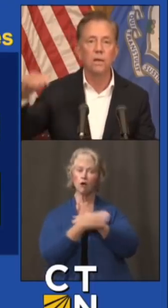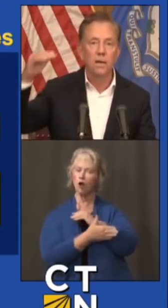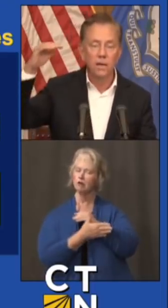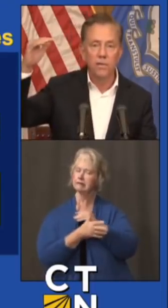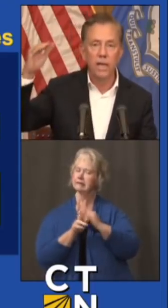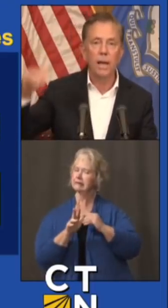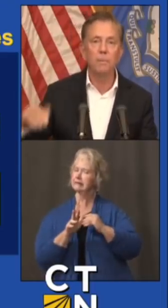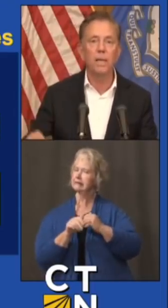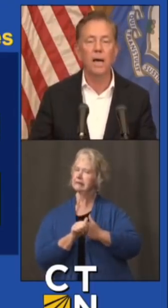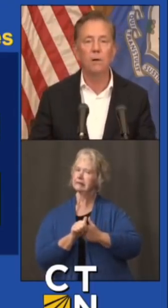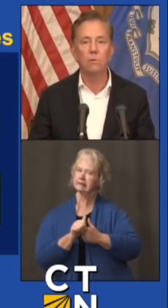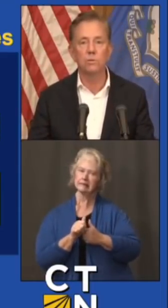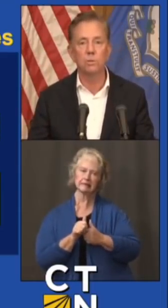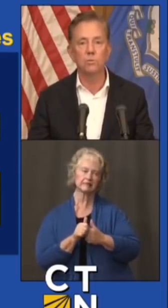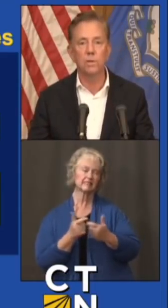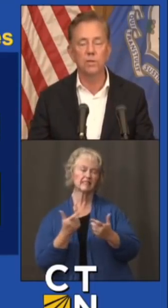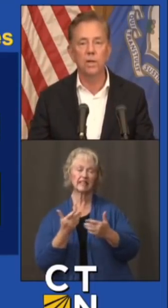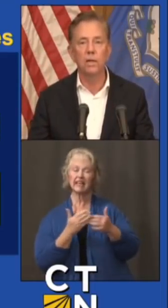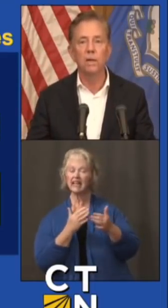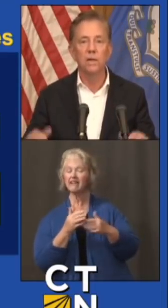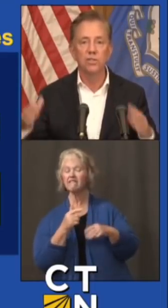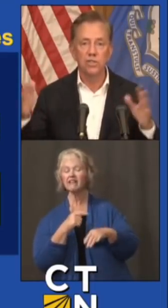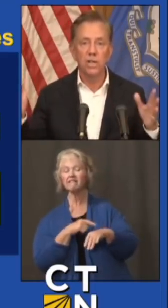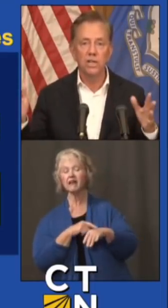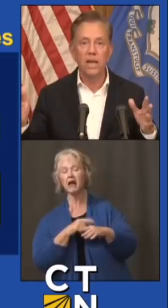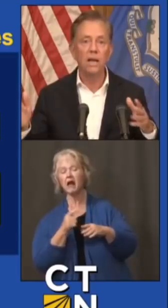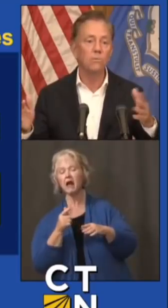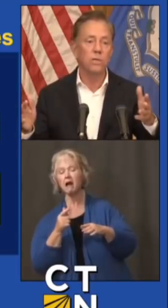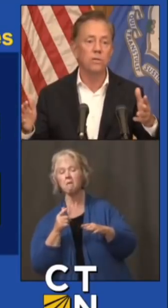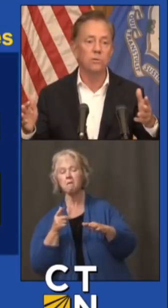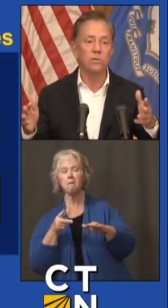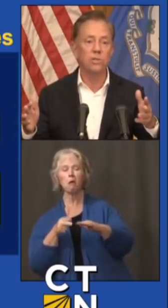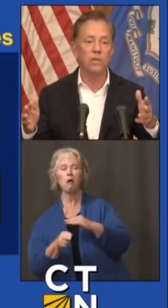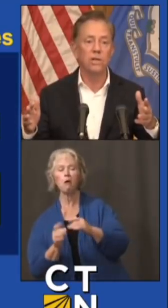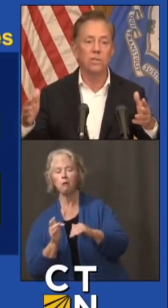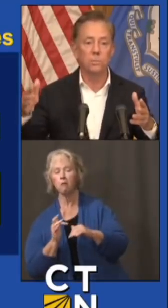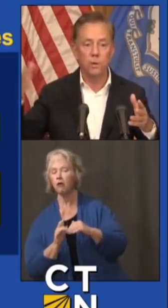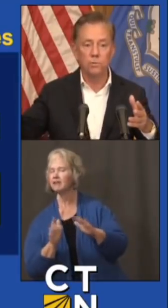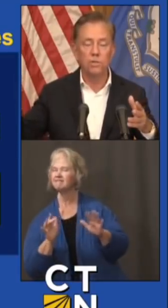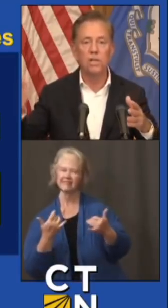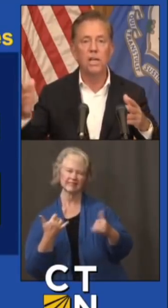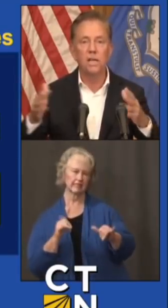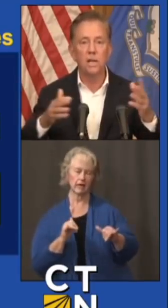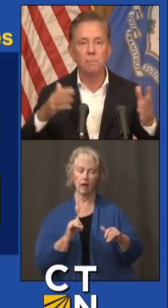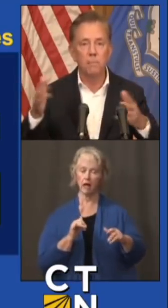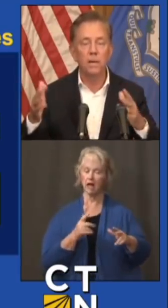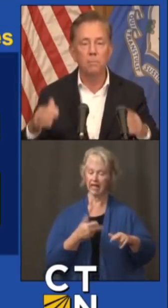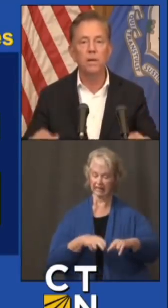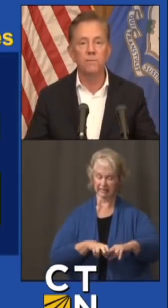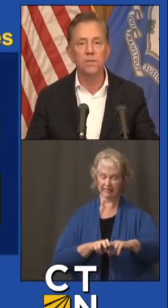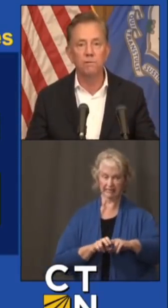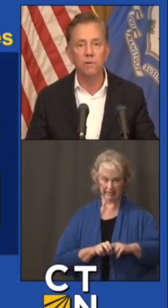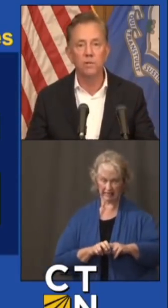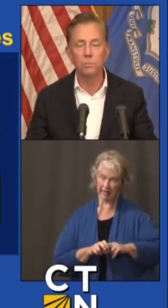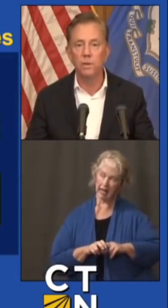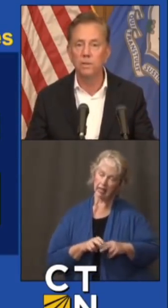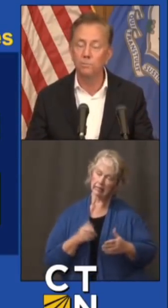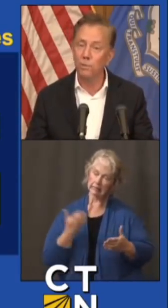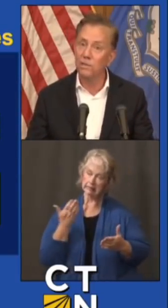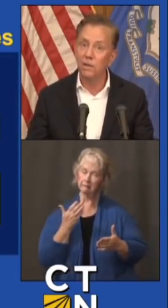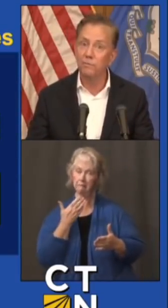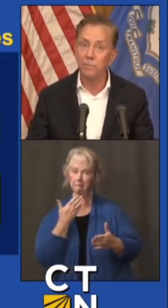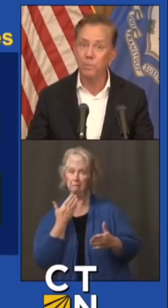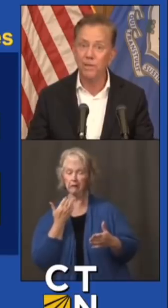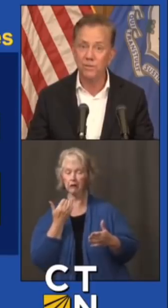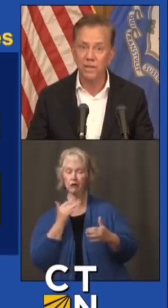risky. Even capping the hours was risky. Sitting down, Deirdre, she said, as opposed to standing up, made a bit of a difference, but it's